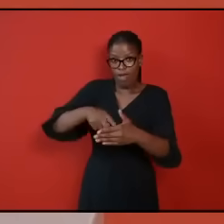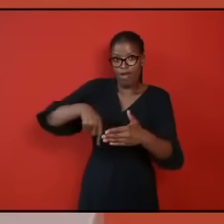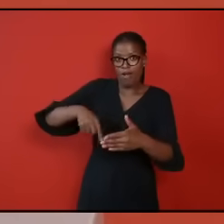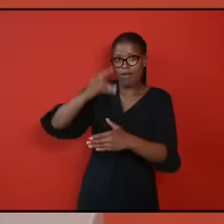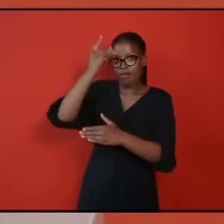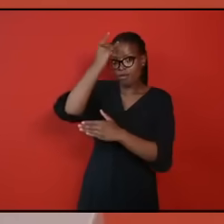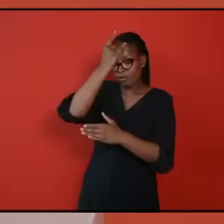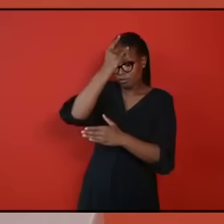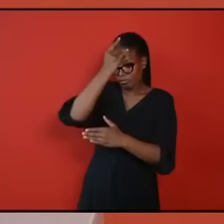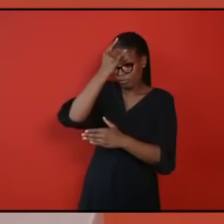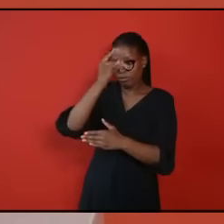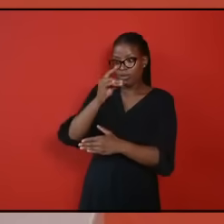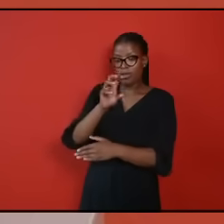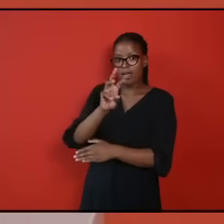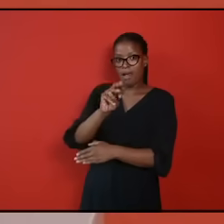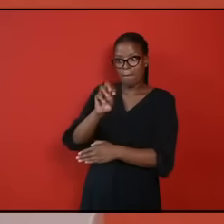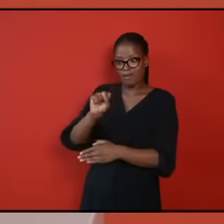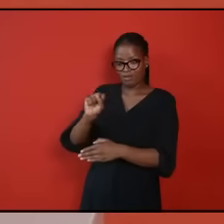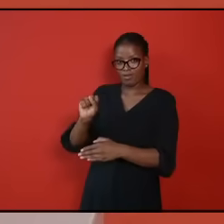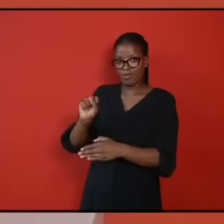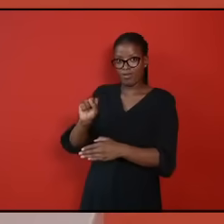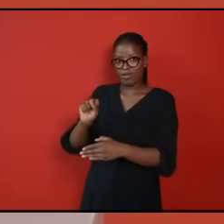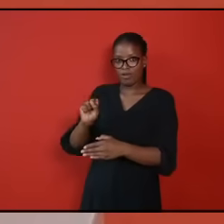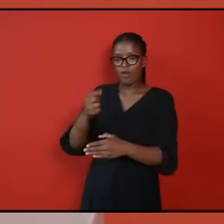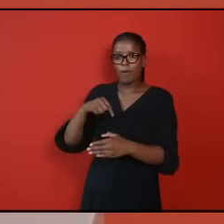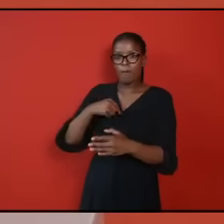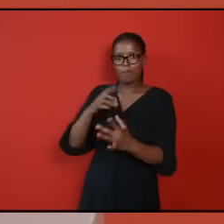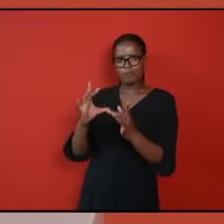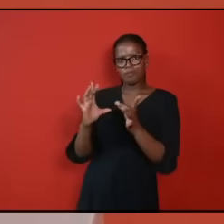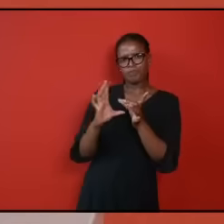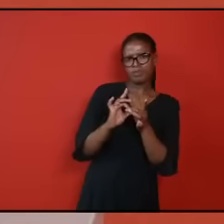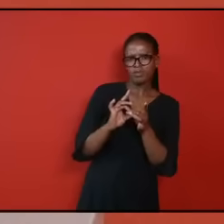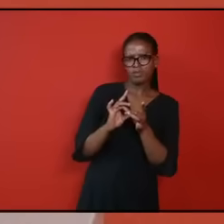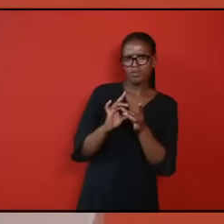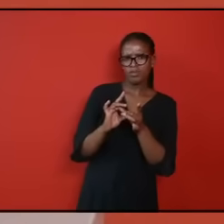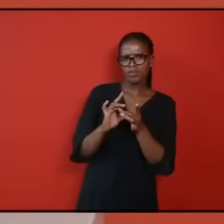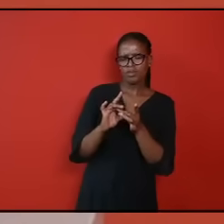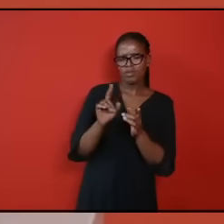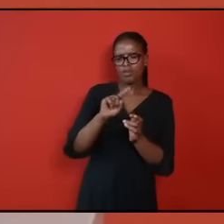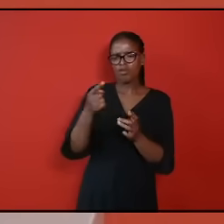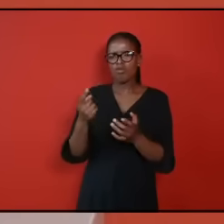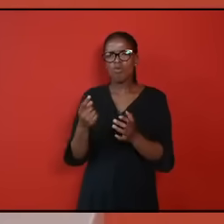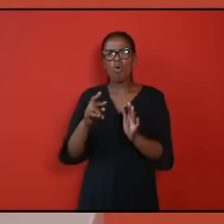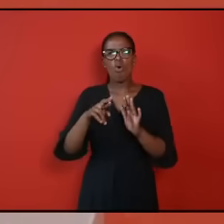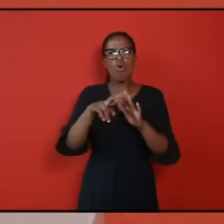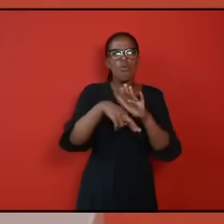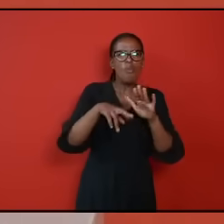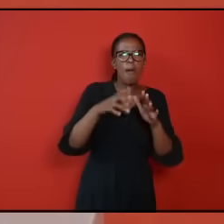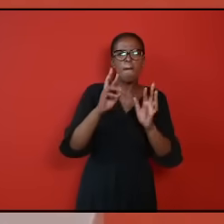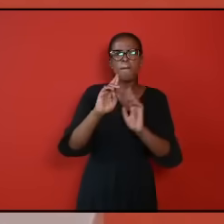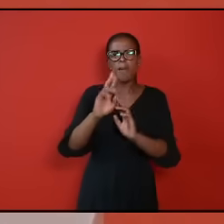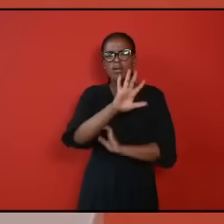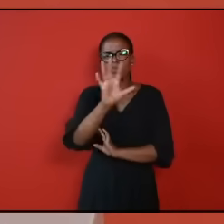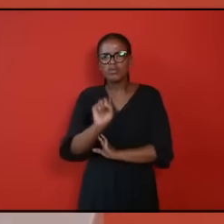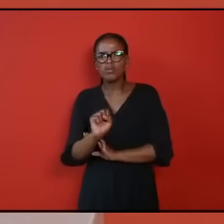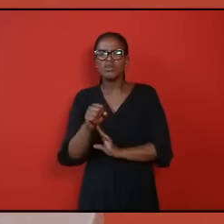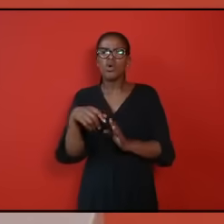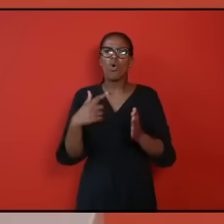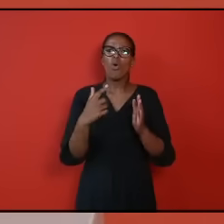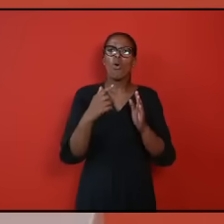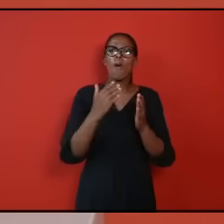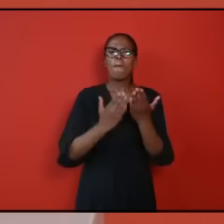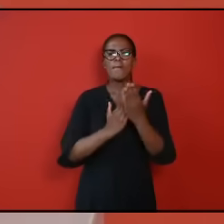need that specific, not as enshrined in the Constitution of the Republic and reflected in the Bill of